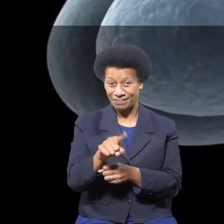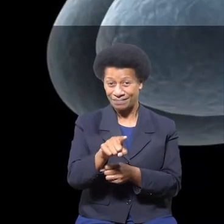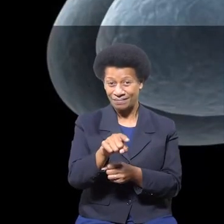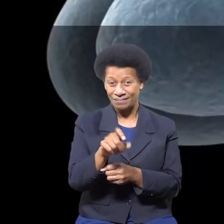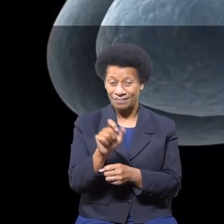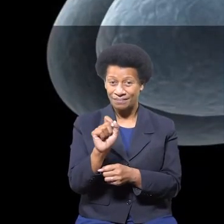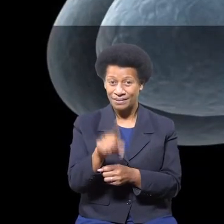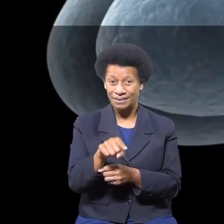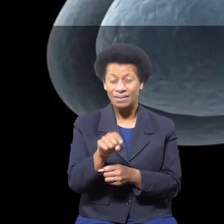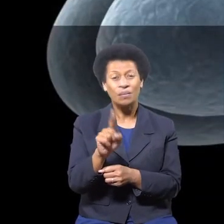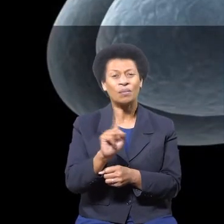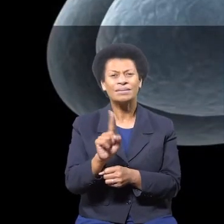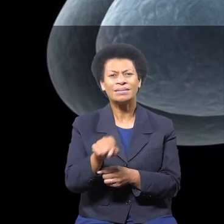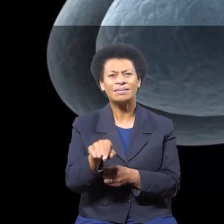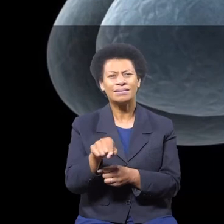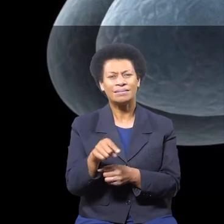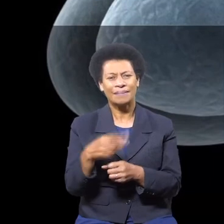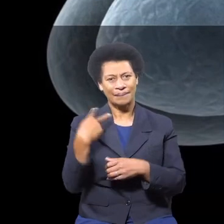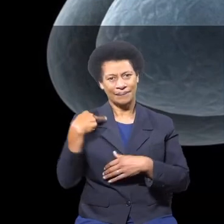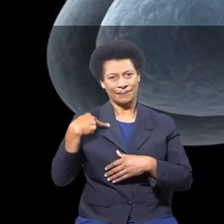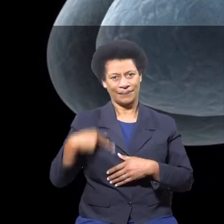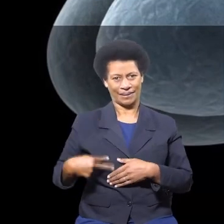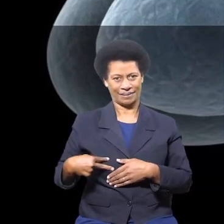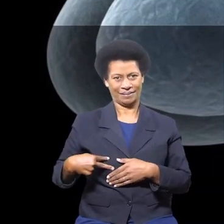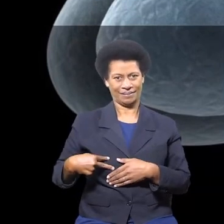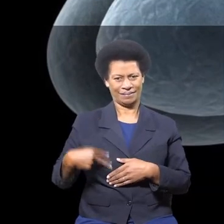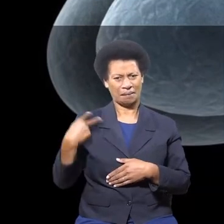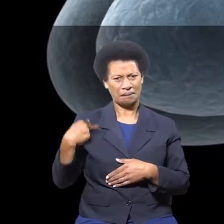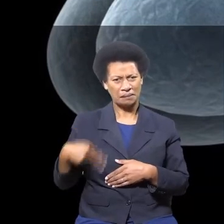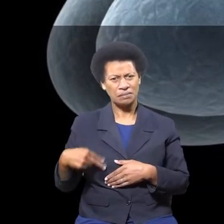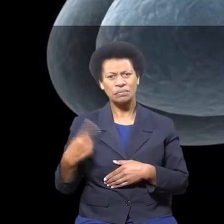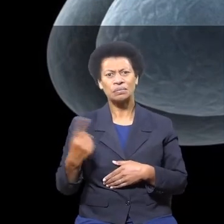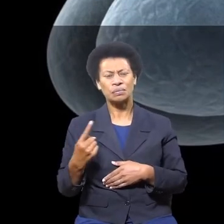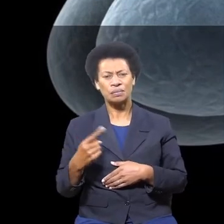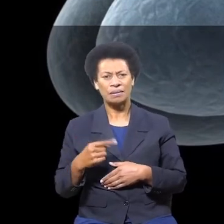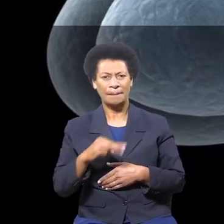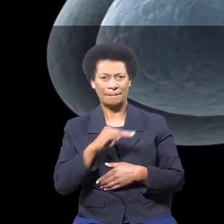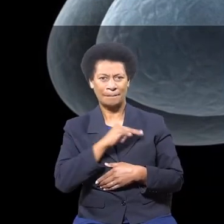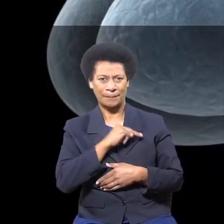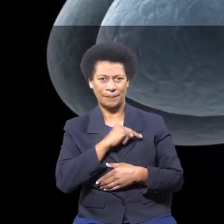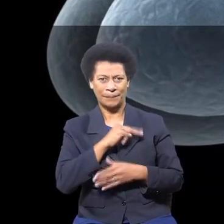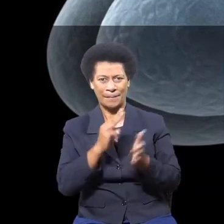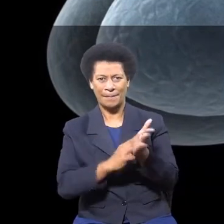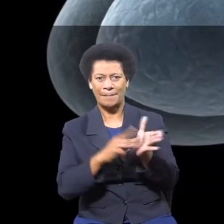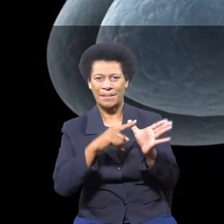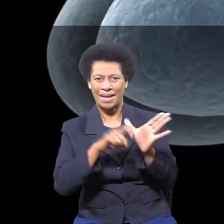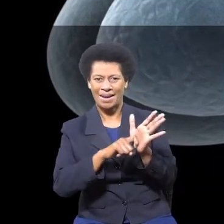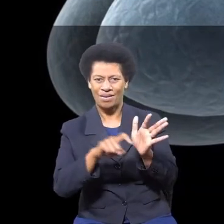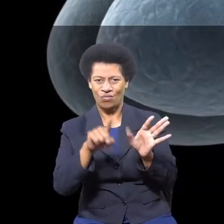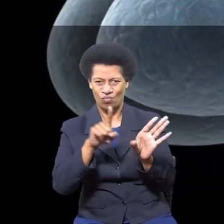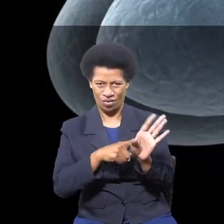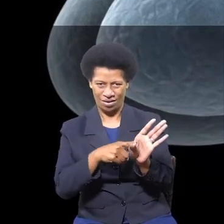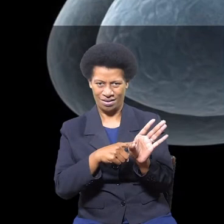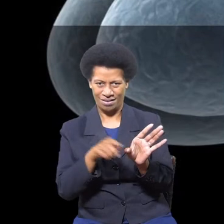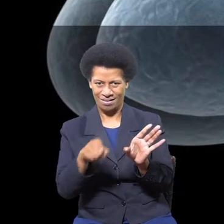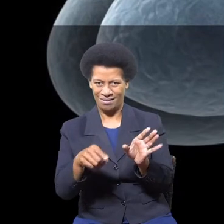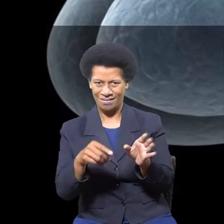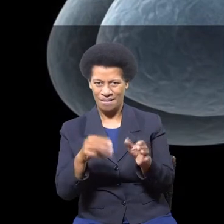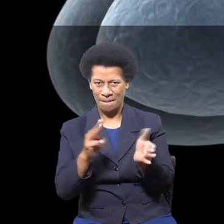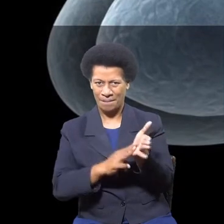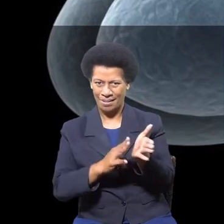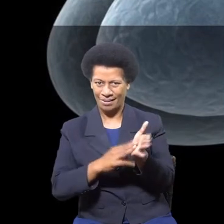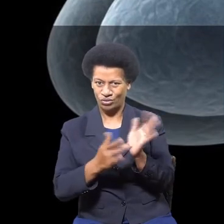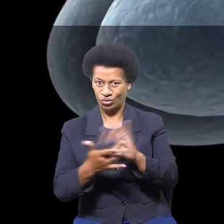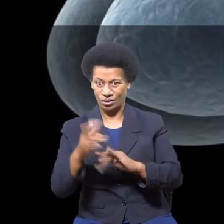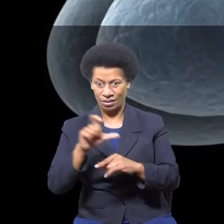body of a virgin, referring to Mary, it does not proceed to break any laws, natural laws or scientific laws. The